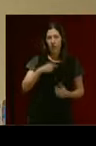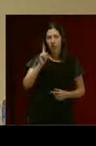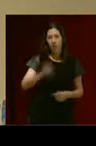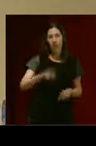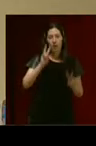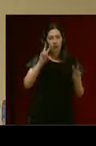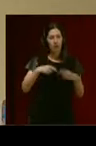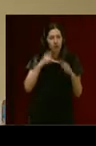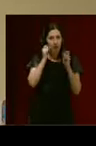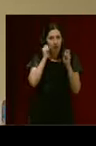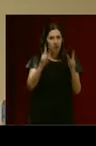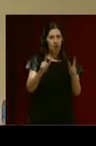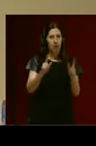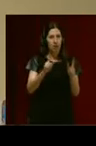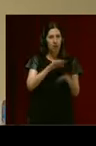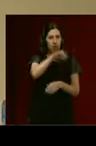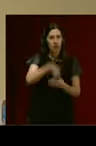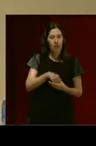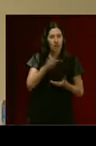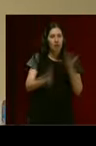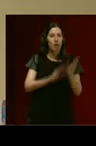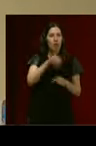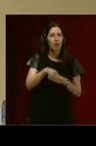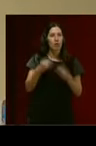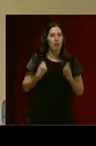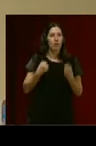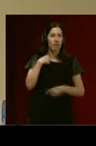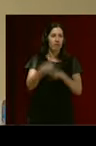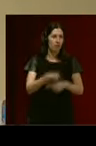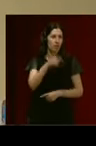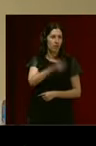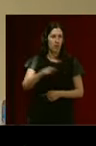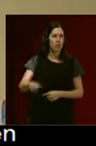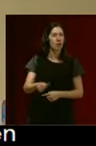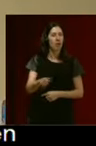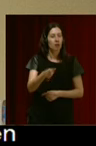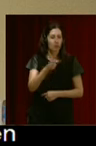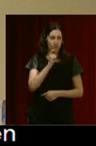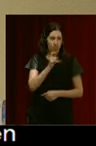In principle, it's open source.